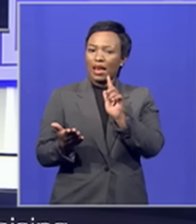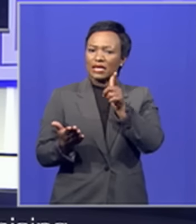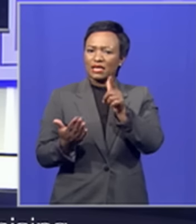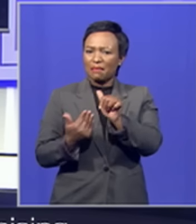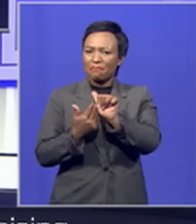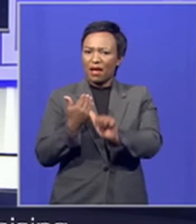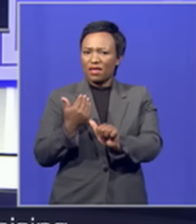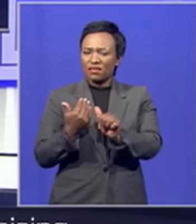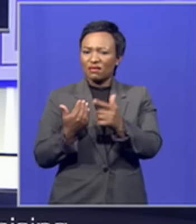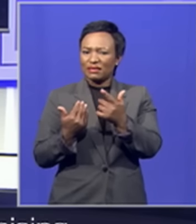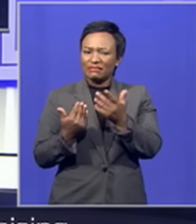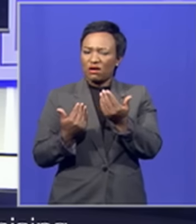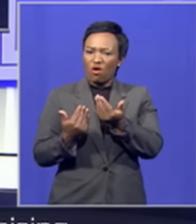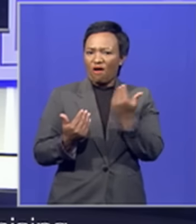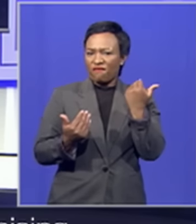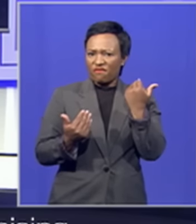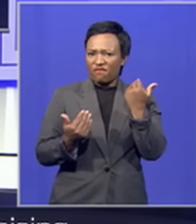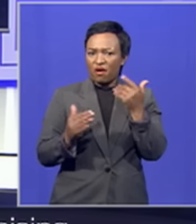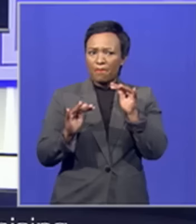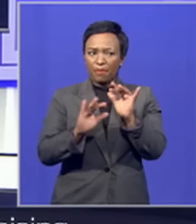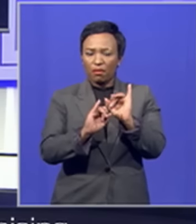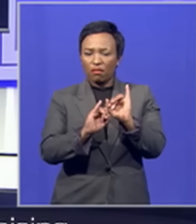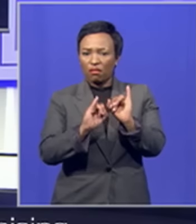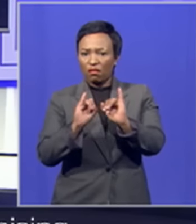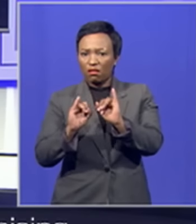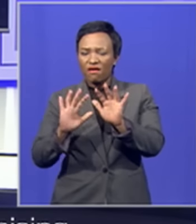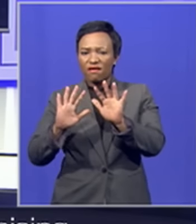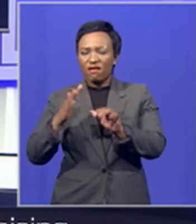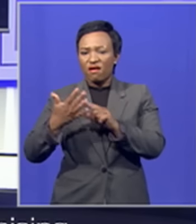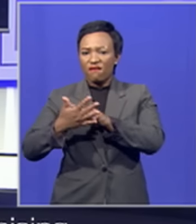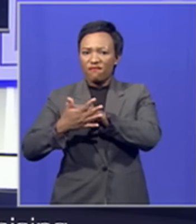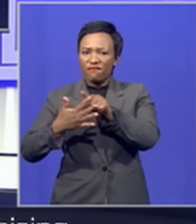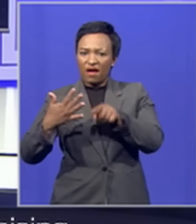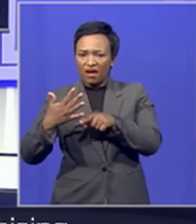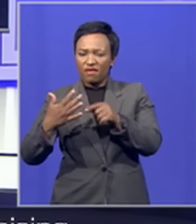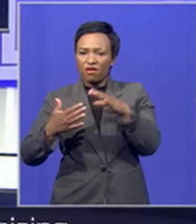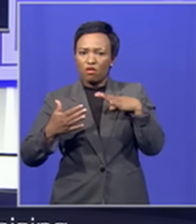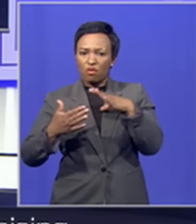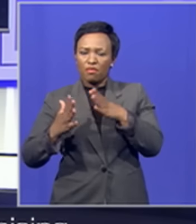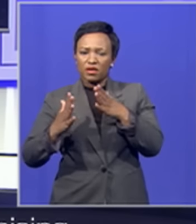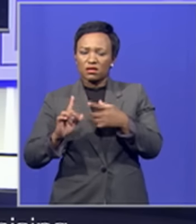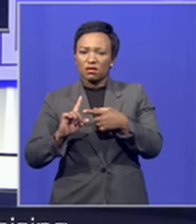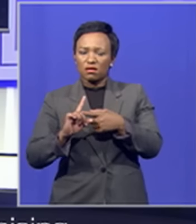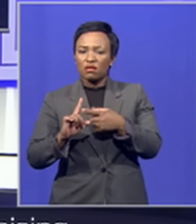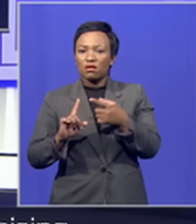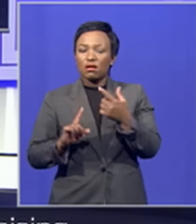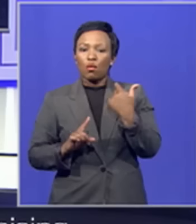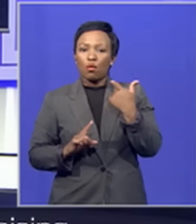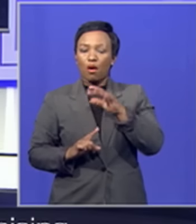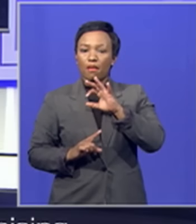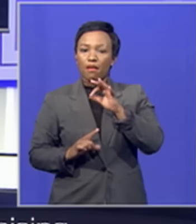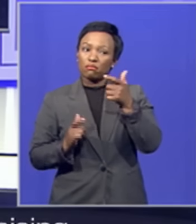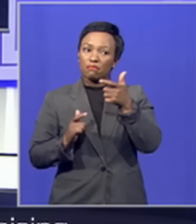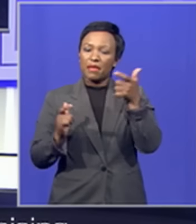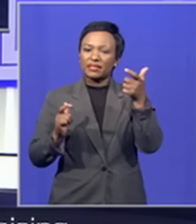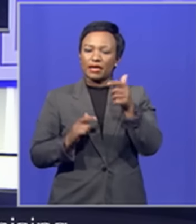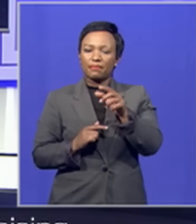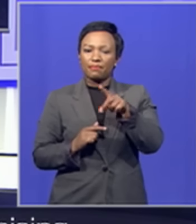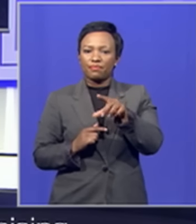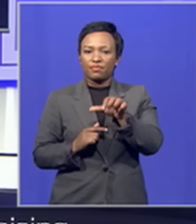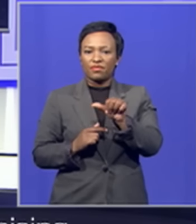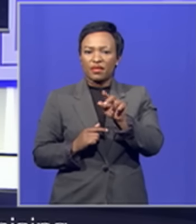ga go botsolodiwa ga ba kopa tiro ba feta 5 ba ba karetsa mokomišenara wa Namosa tshwere wa pele Major General Patrick